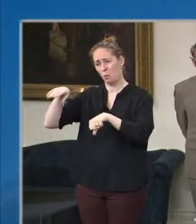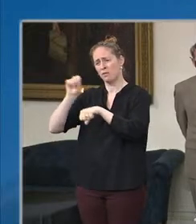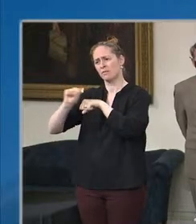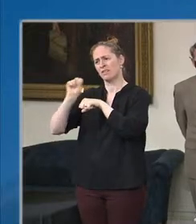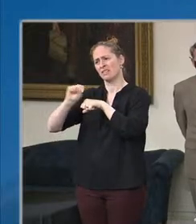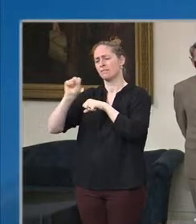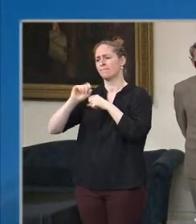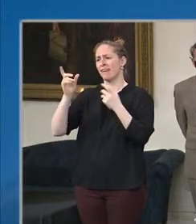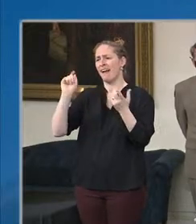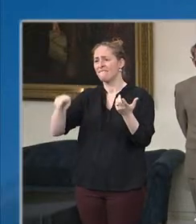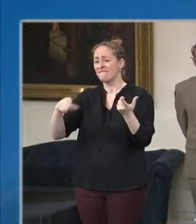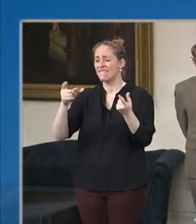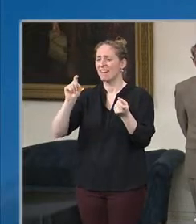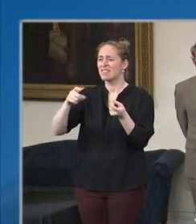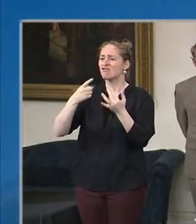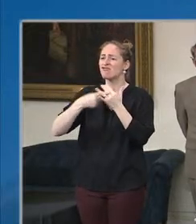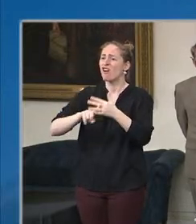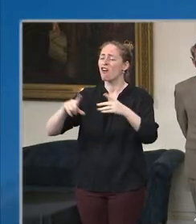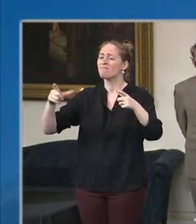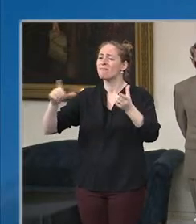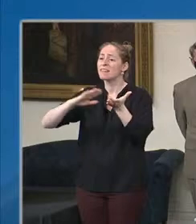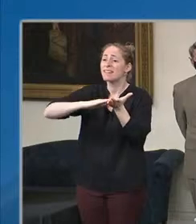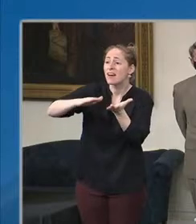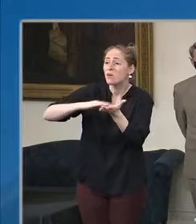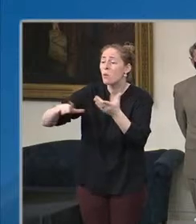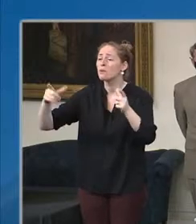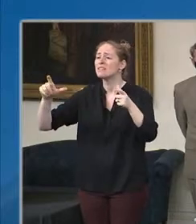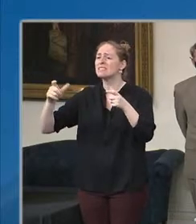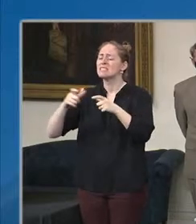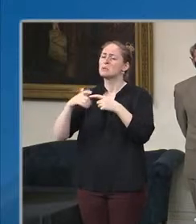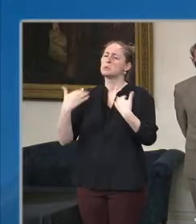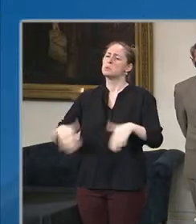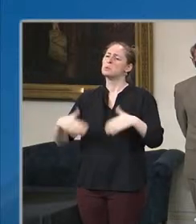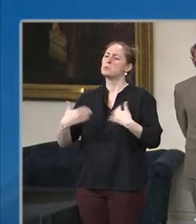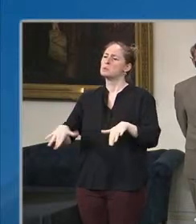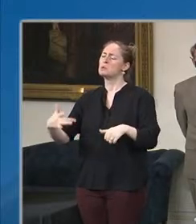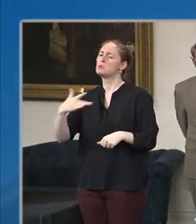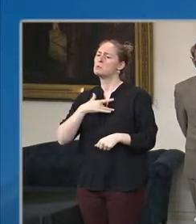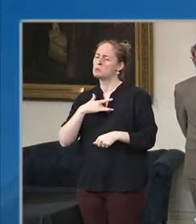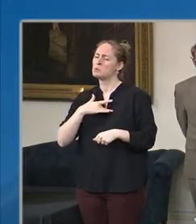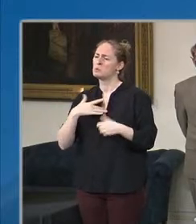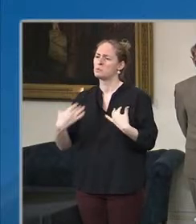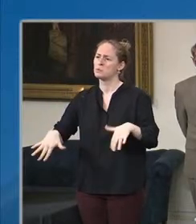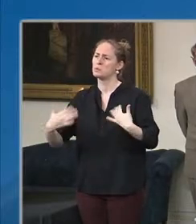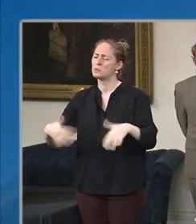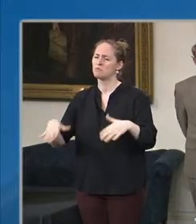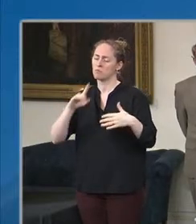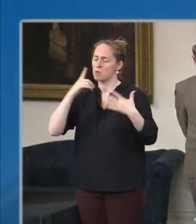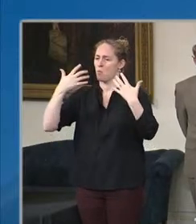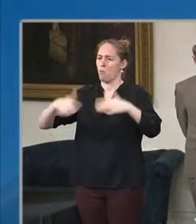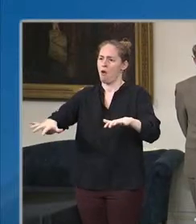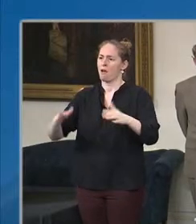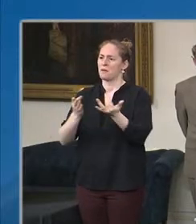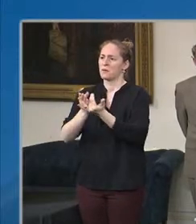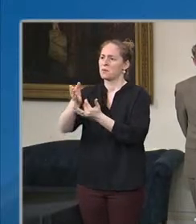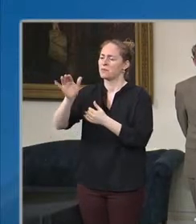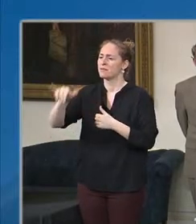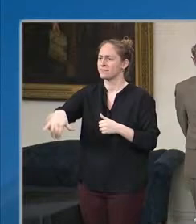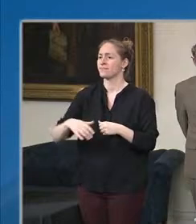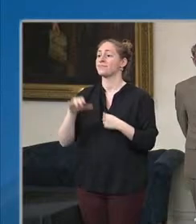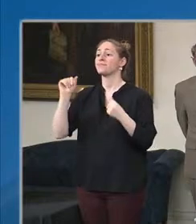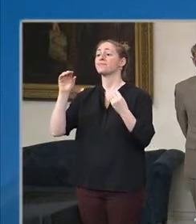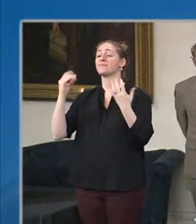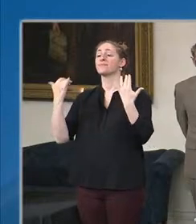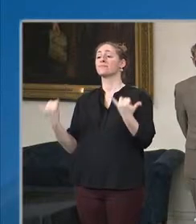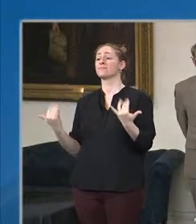many businesses are scheduled to face massive automatic increases in the unemployment taxes they will be forced to